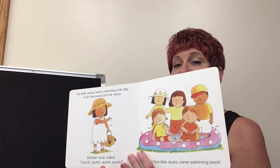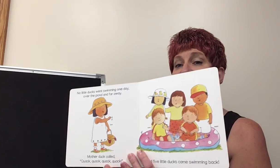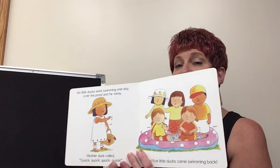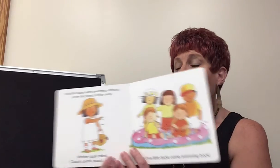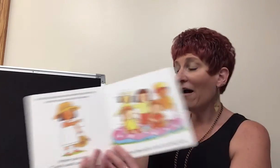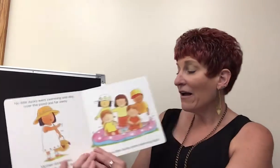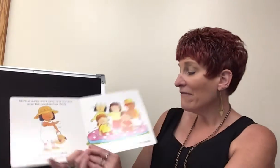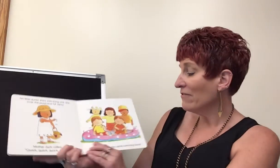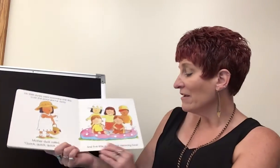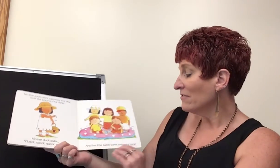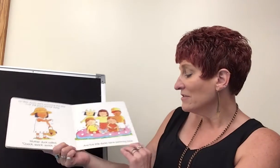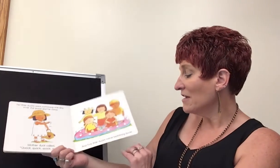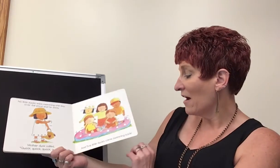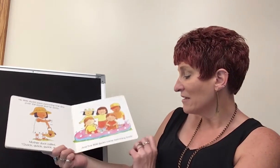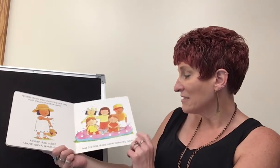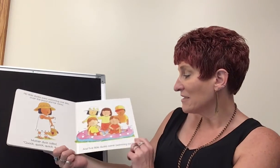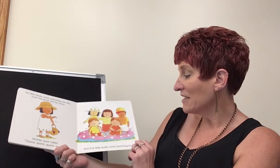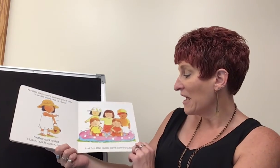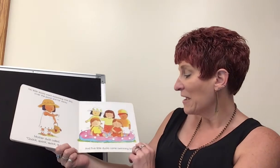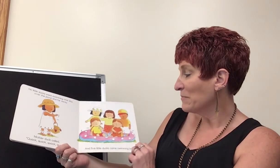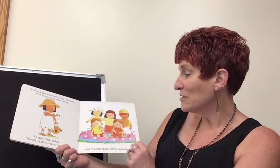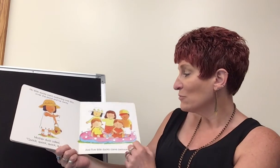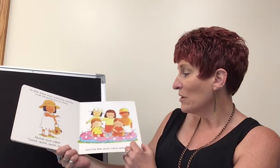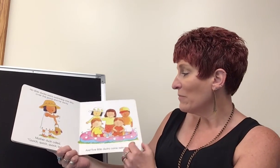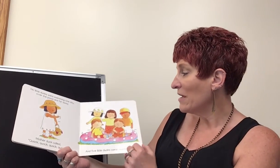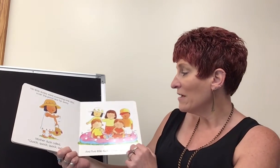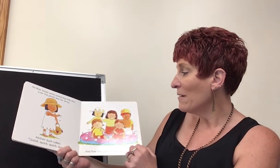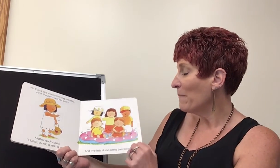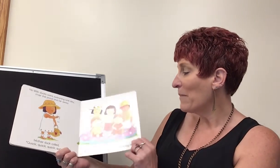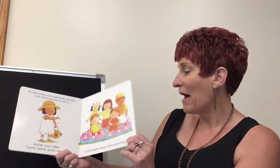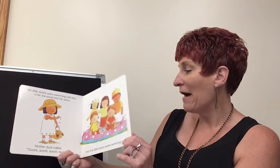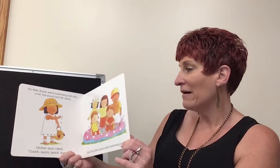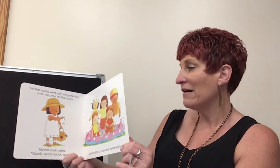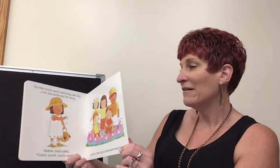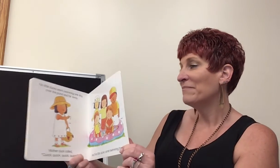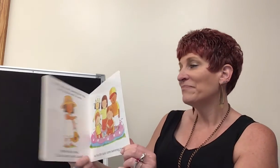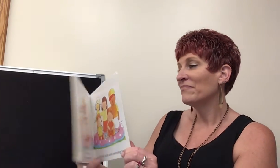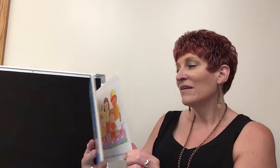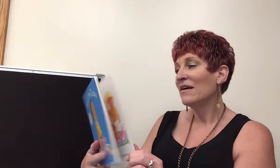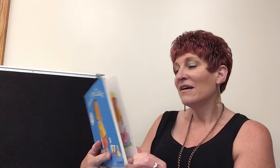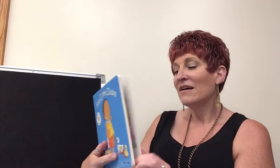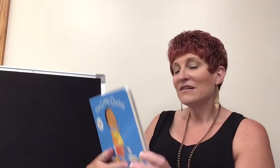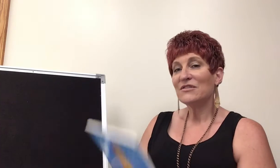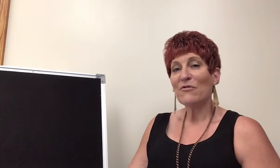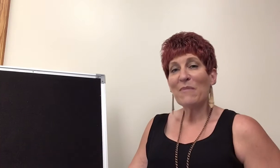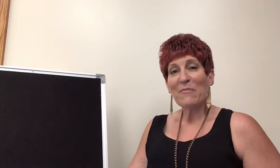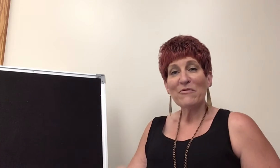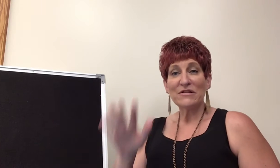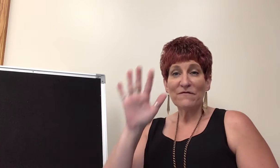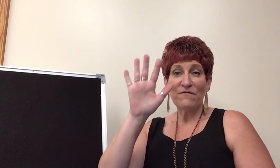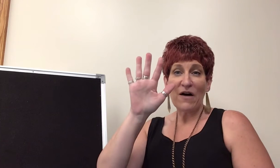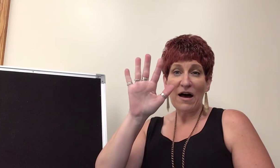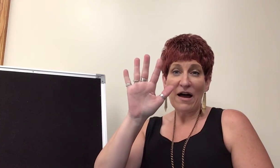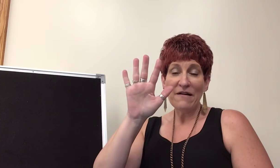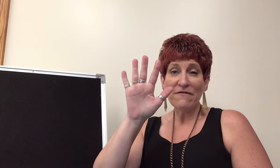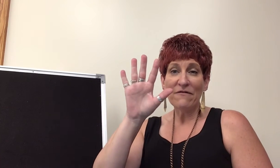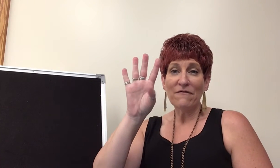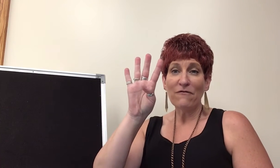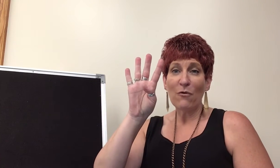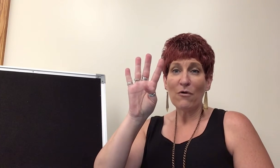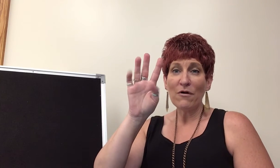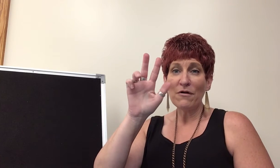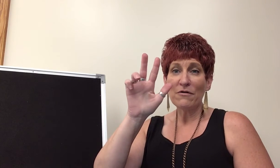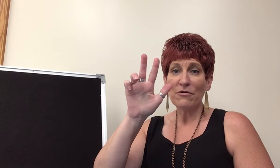count, five little ducks came swimming back. So remember, it's